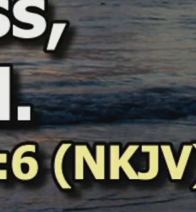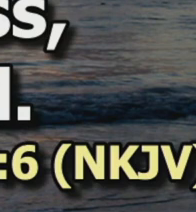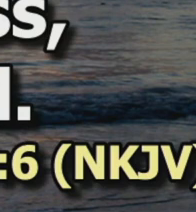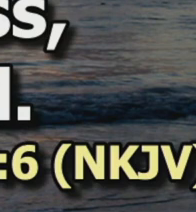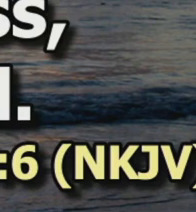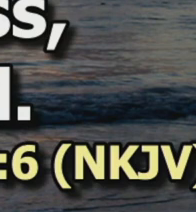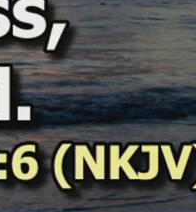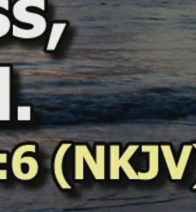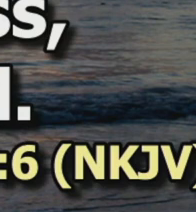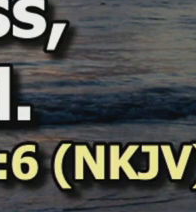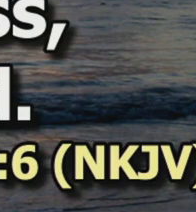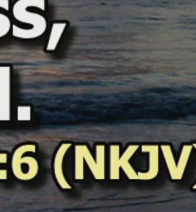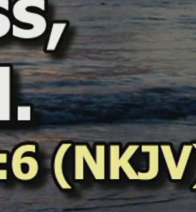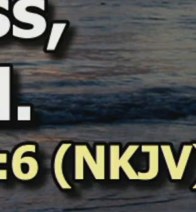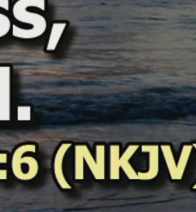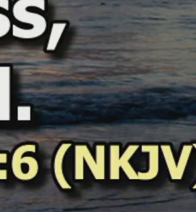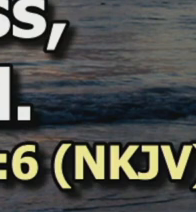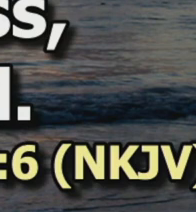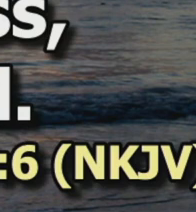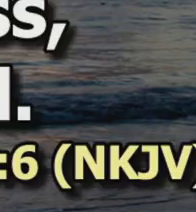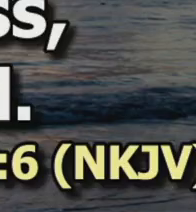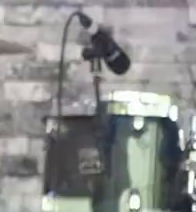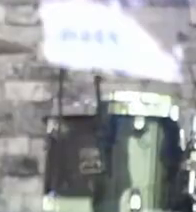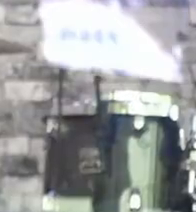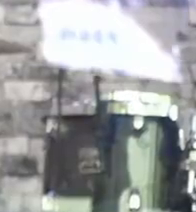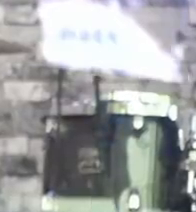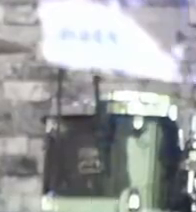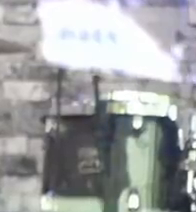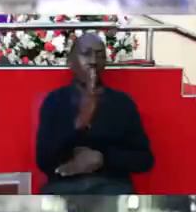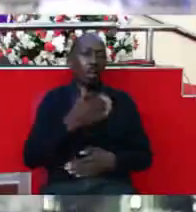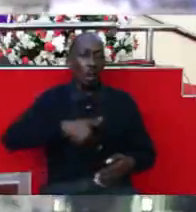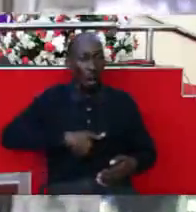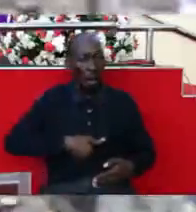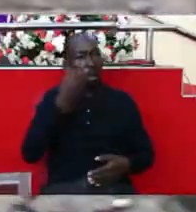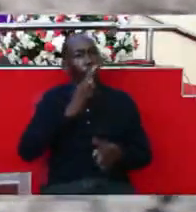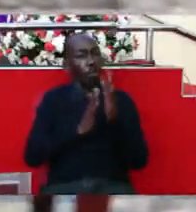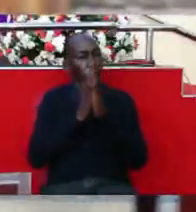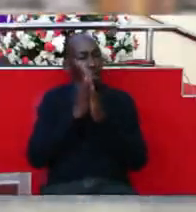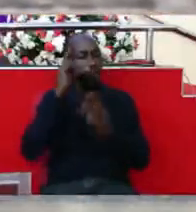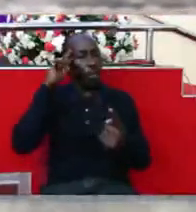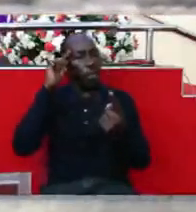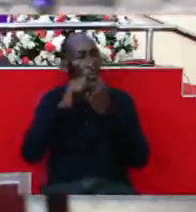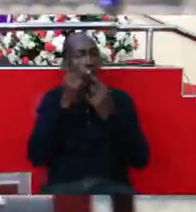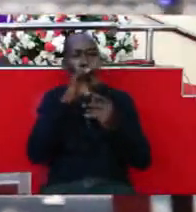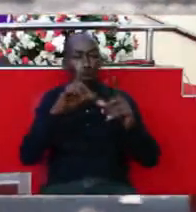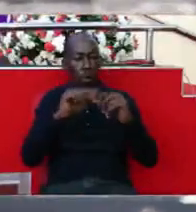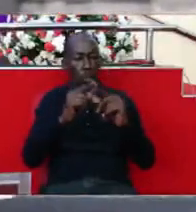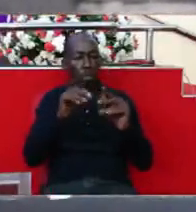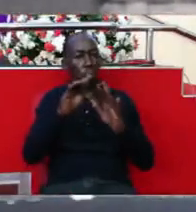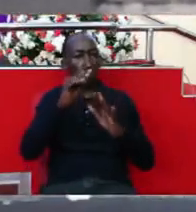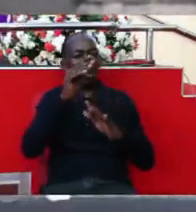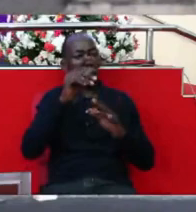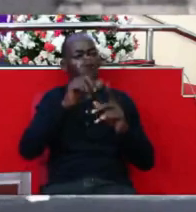njaa. Hunger for the righteousness of God. Ili tukue na njaa kwa sababu ya haki. Hunger for the integrity of the gospel of our Lord Jesus